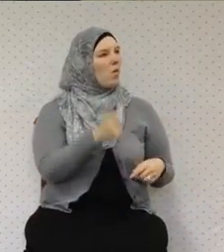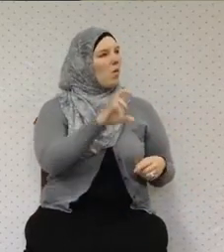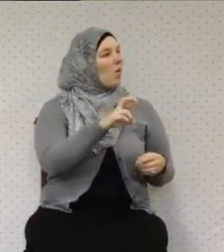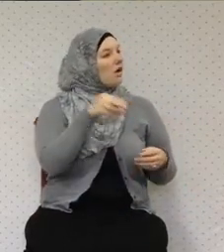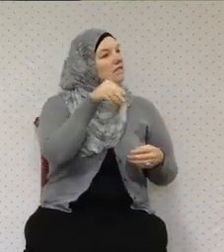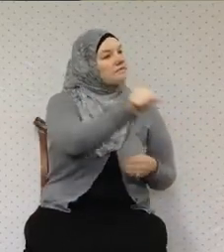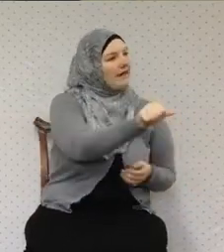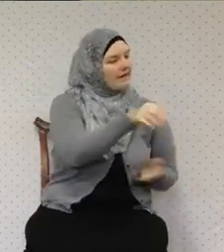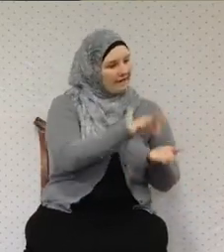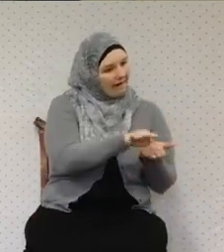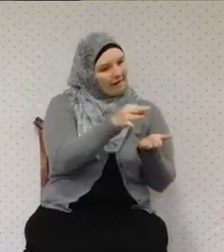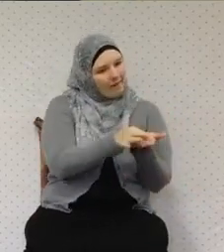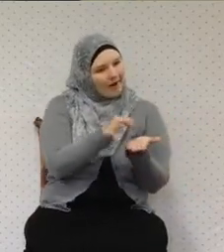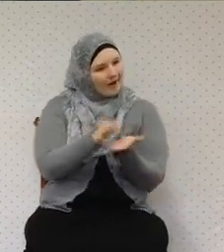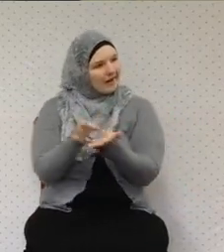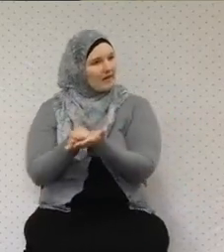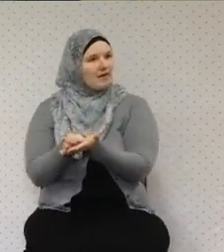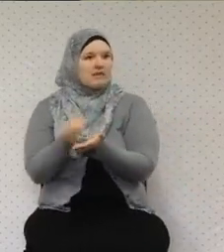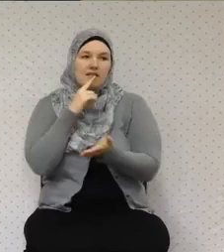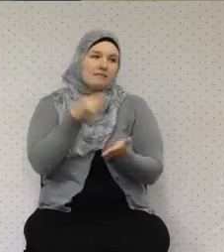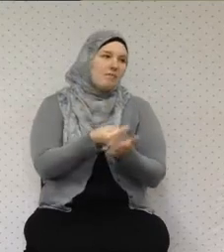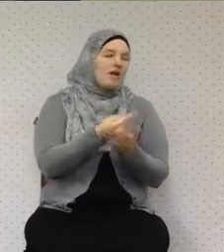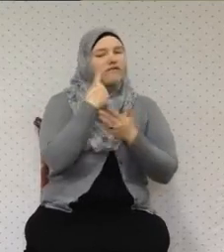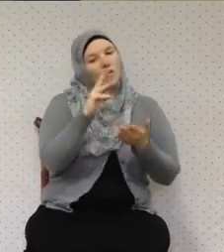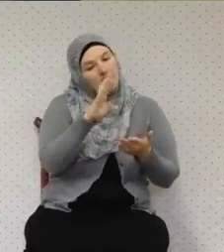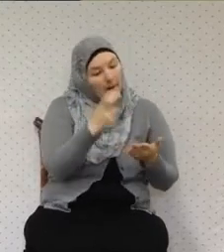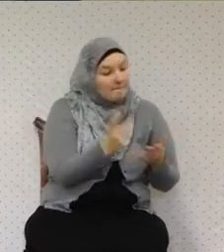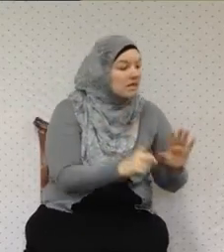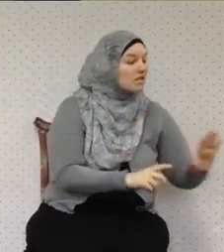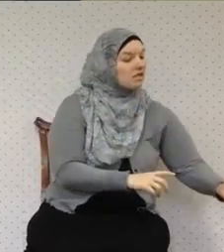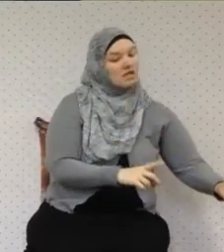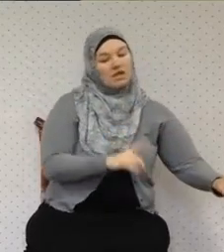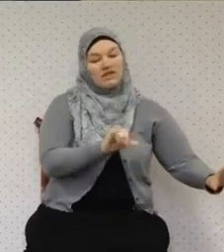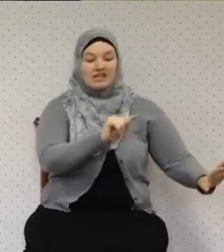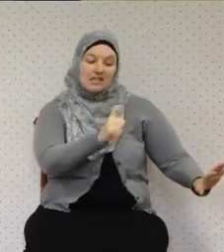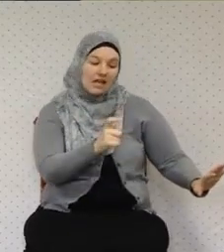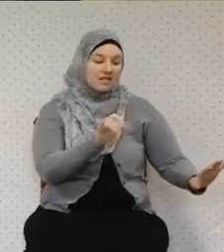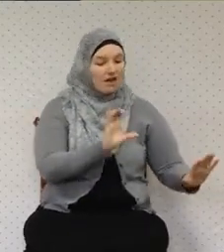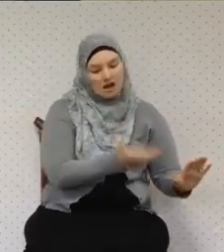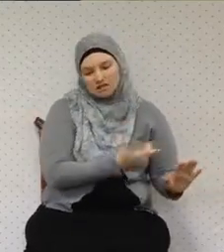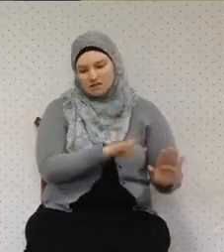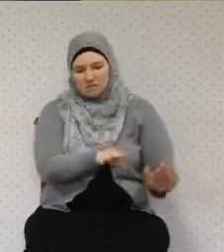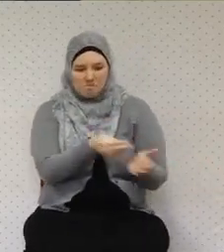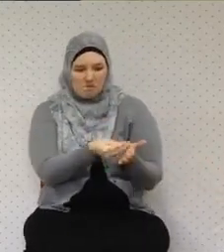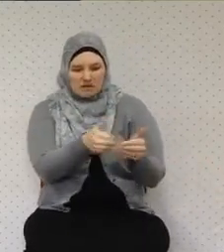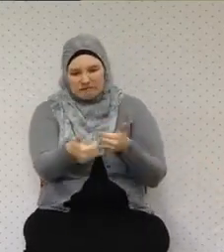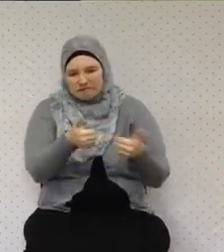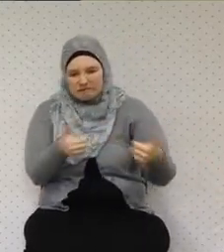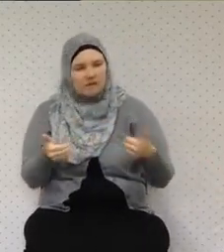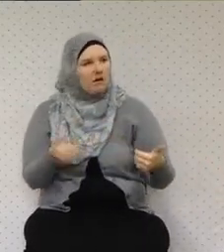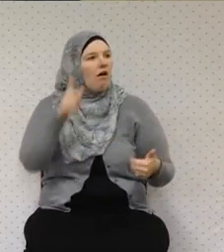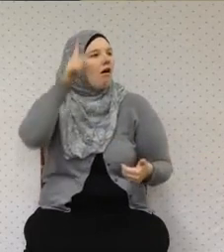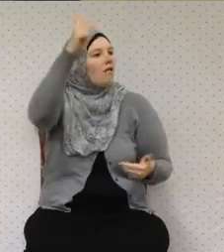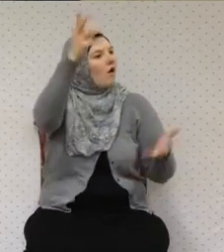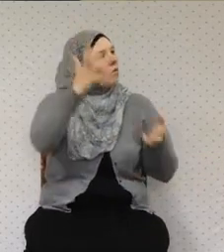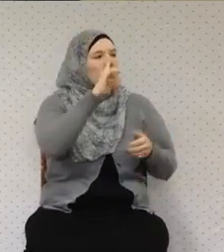pennies. They say, you know, this is money for Muhammad, this is his way of taxing us, all of this. So Allah subhanahu